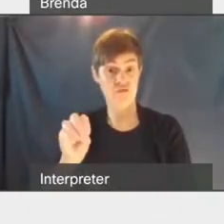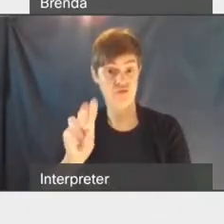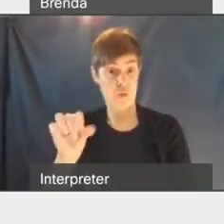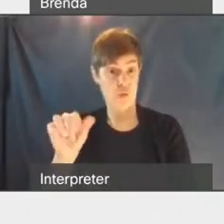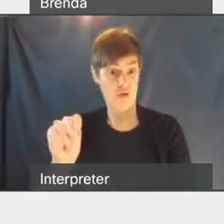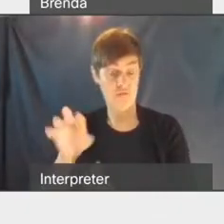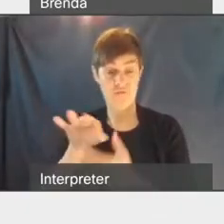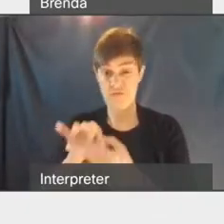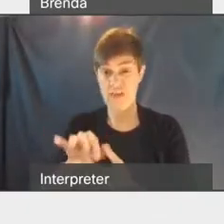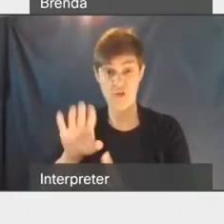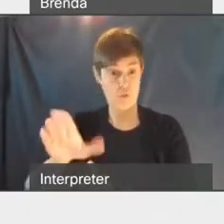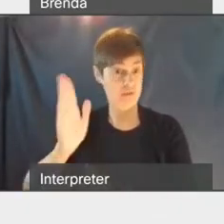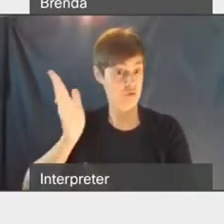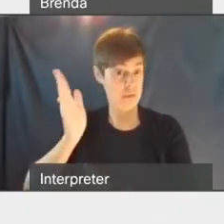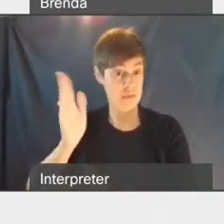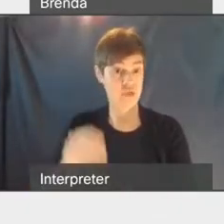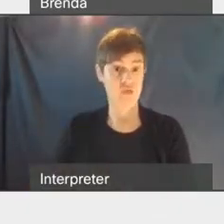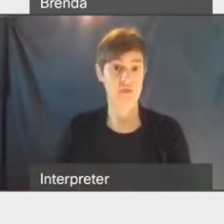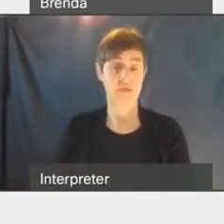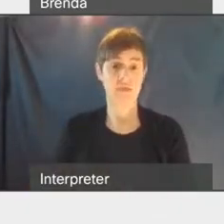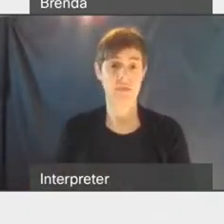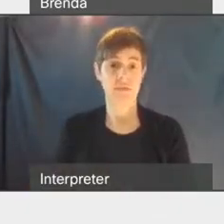his presentation?